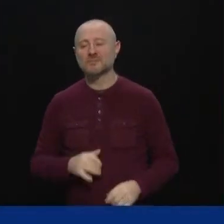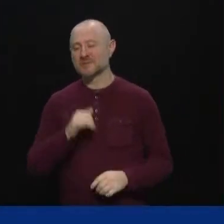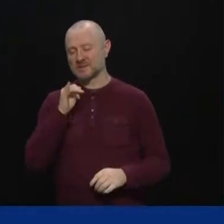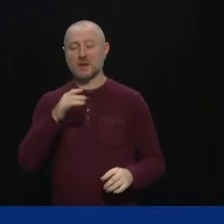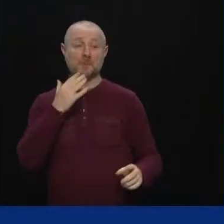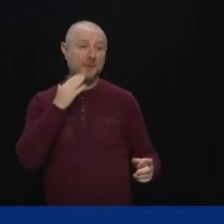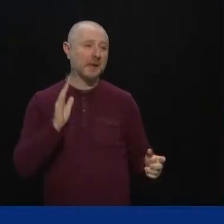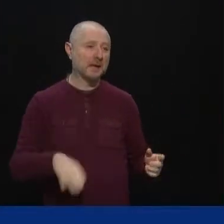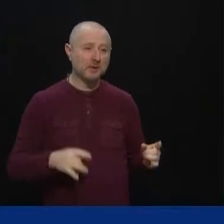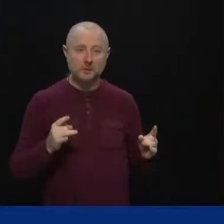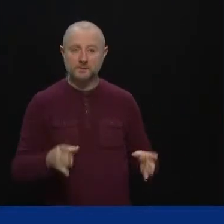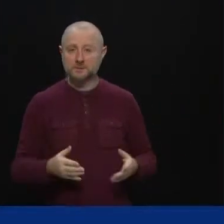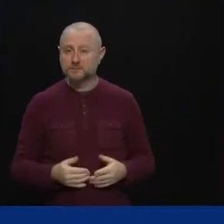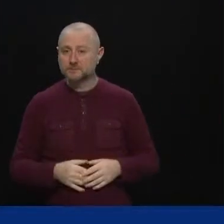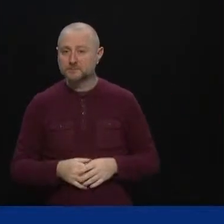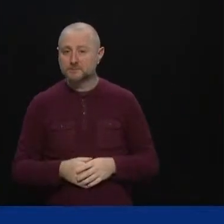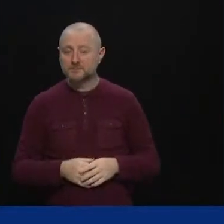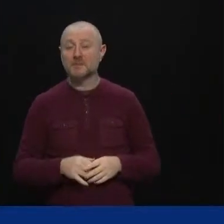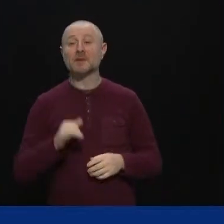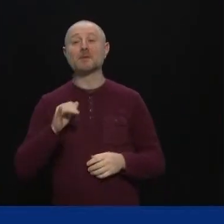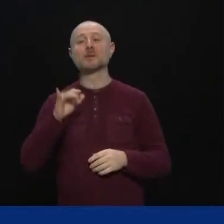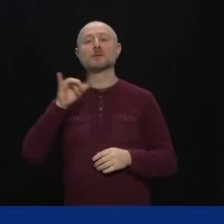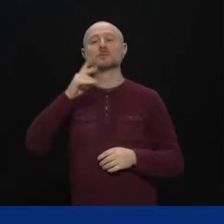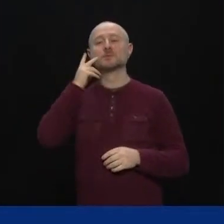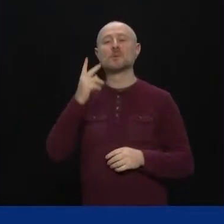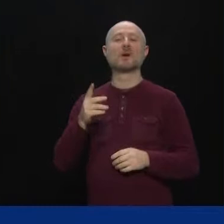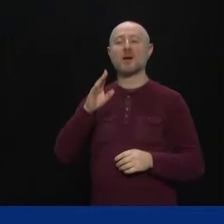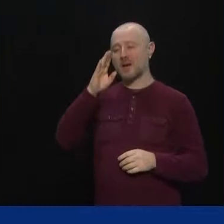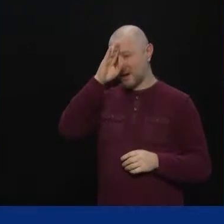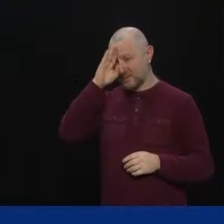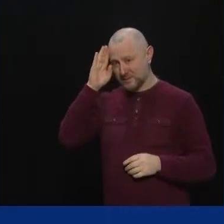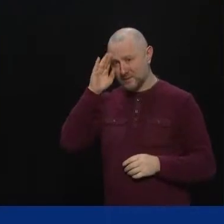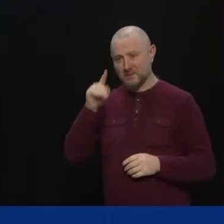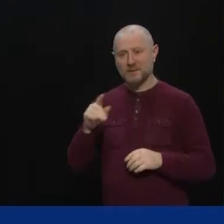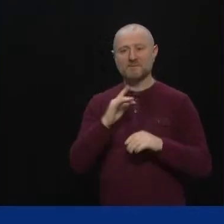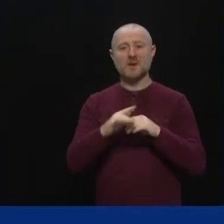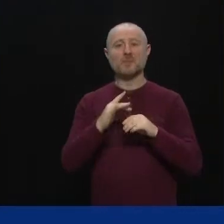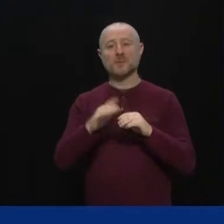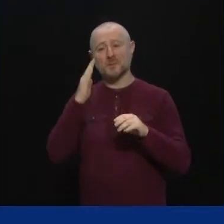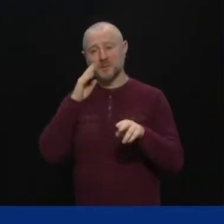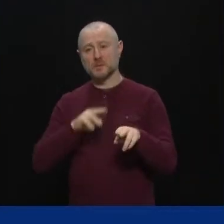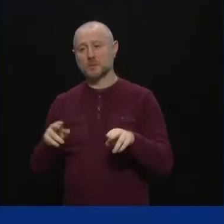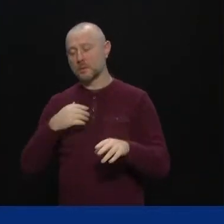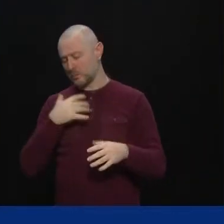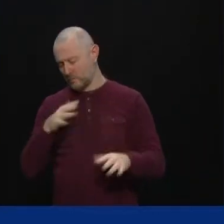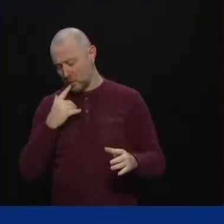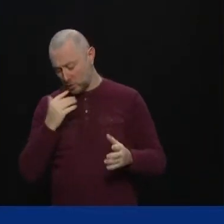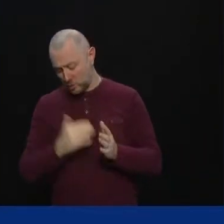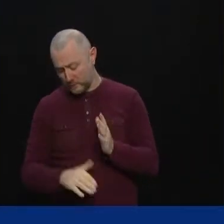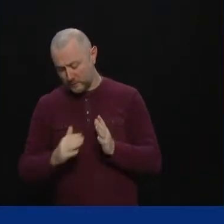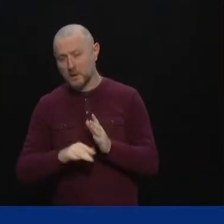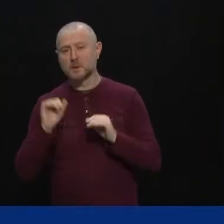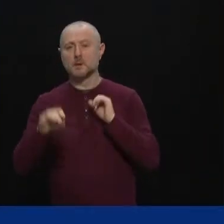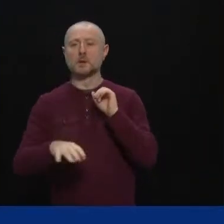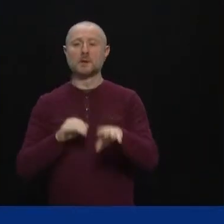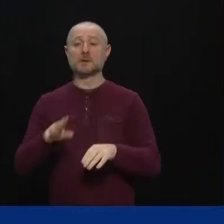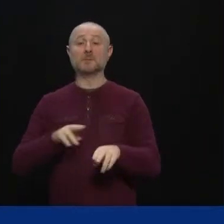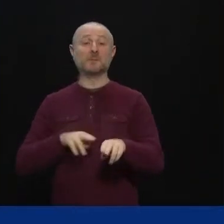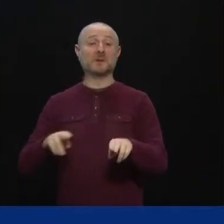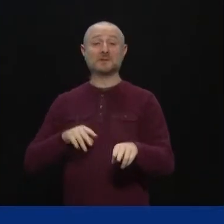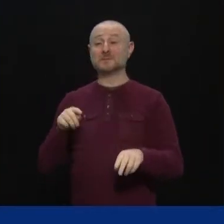That's the combination we look at. Then we look at hospital capacity, which you've heard me talk about nonstop through this whole process, and we had to